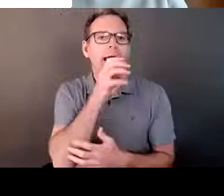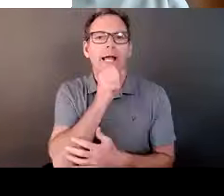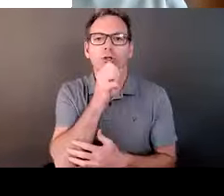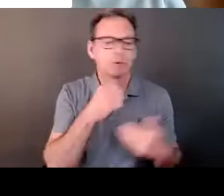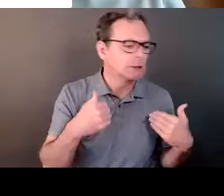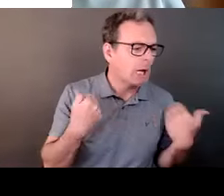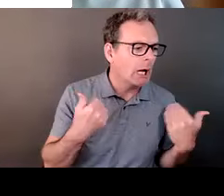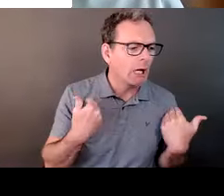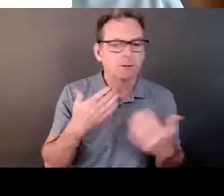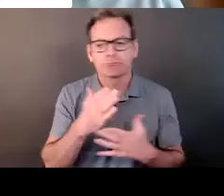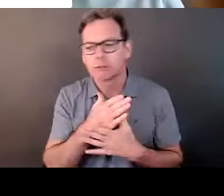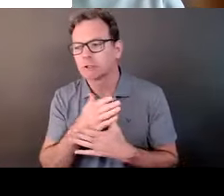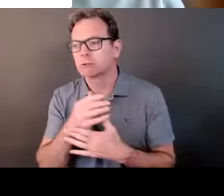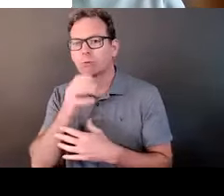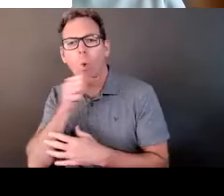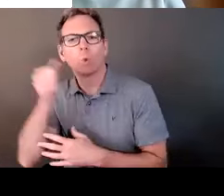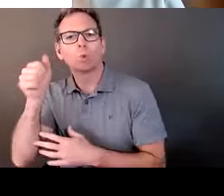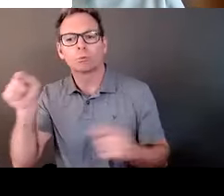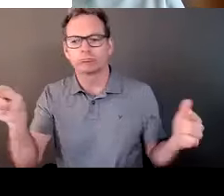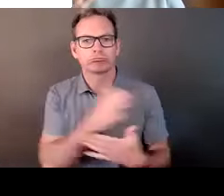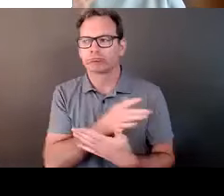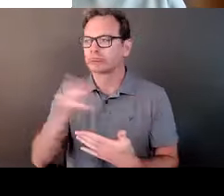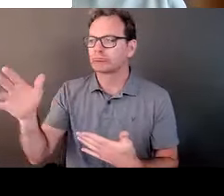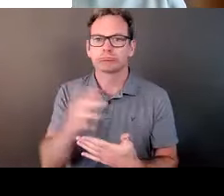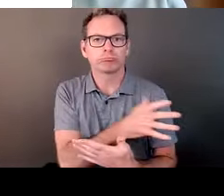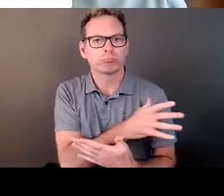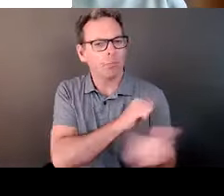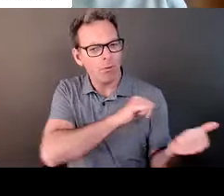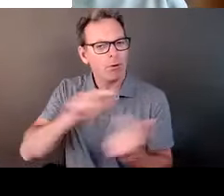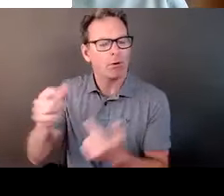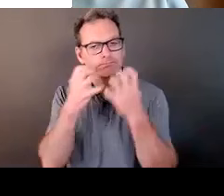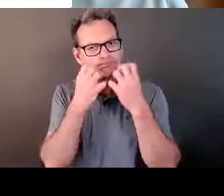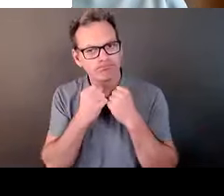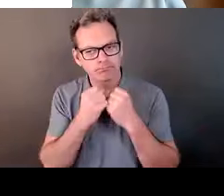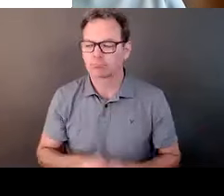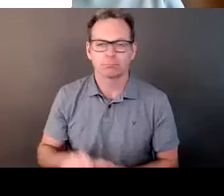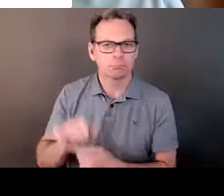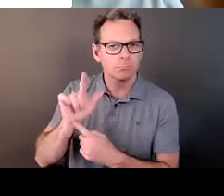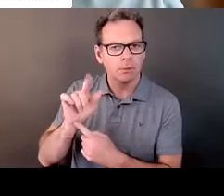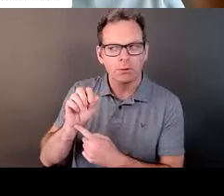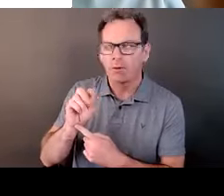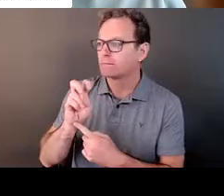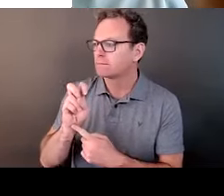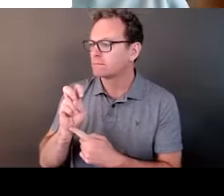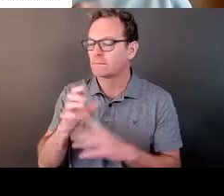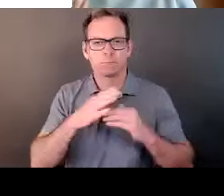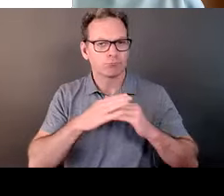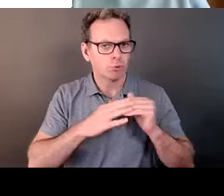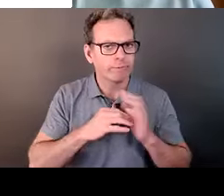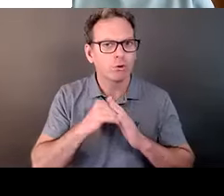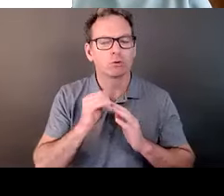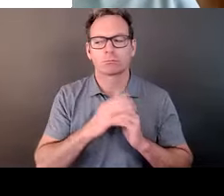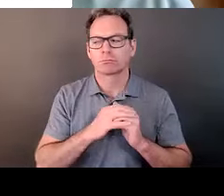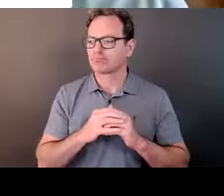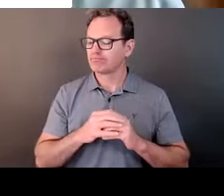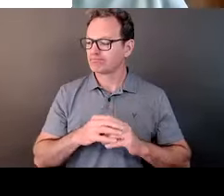inclusion and love in our lives. And I think that's what we're trying to do for ourselves, for the people we